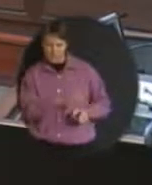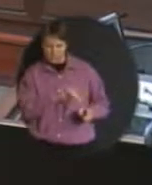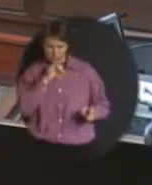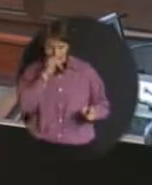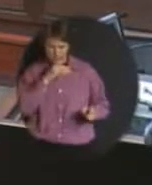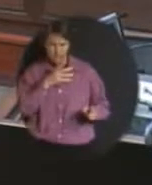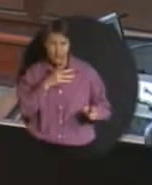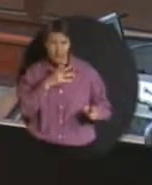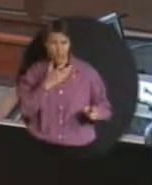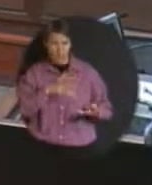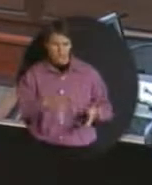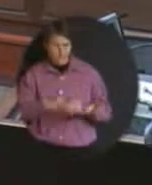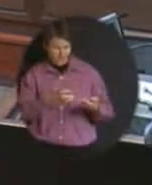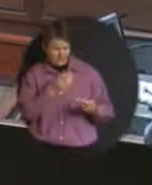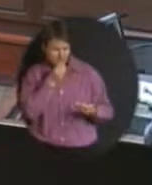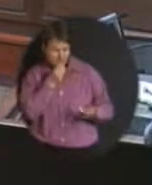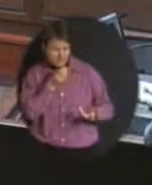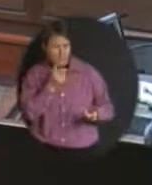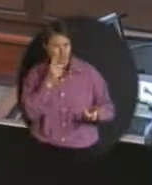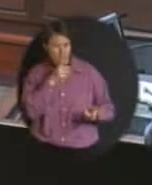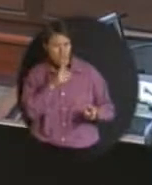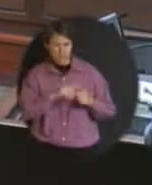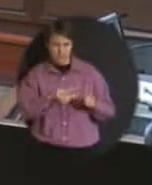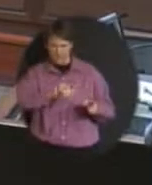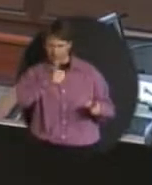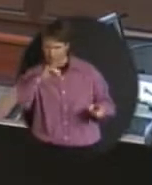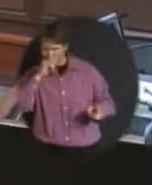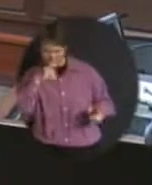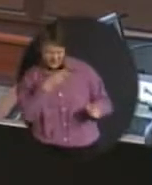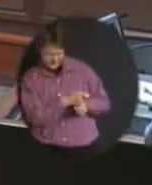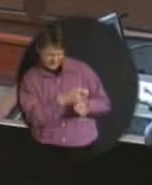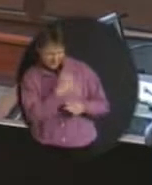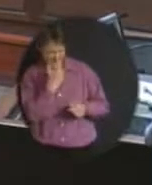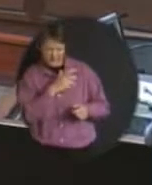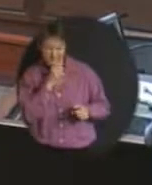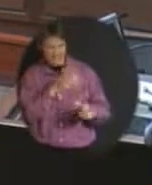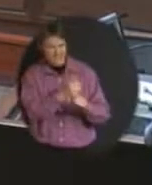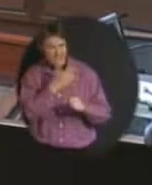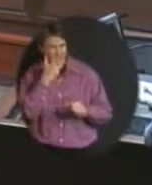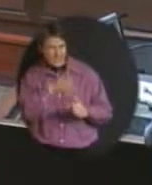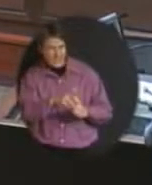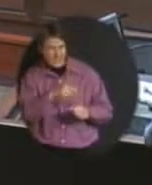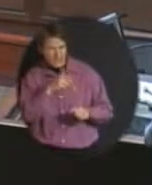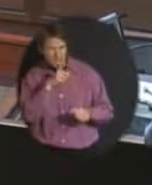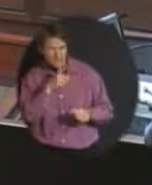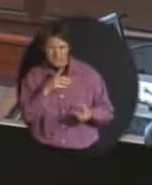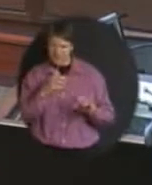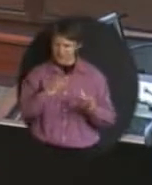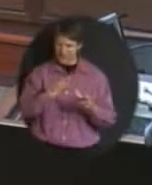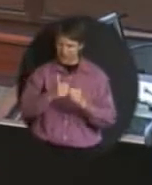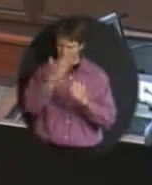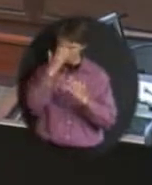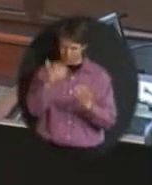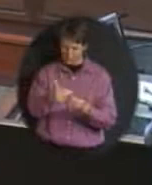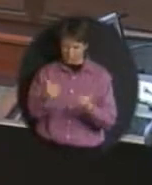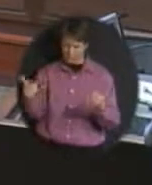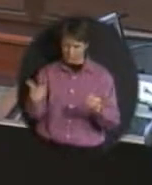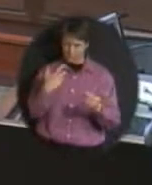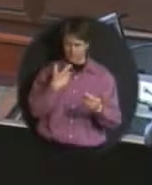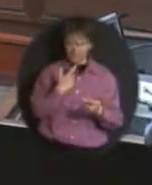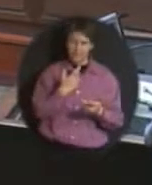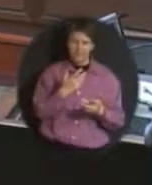hot lunch. How do you differentiate friendly teasing from a peer versus